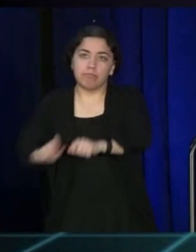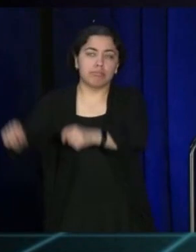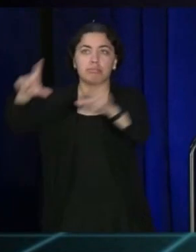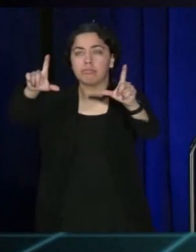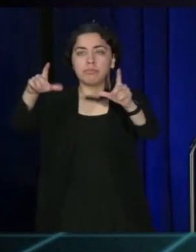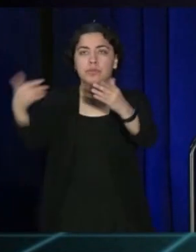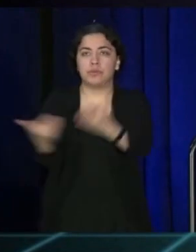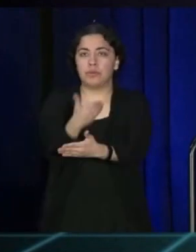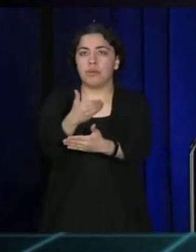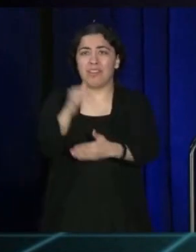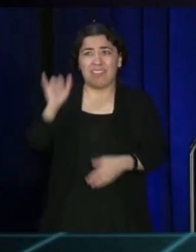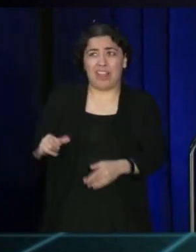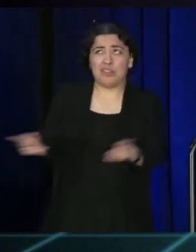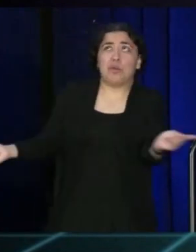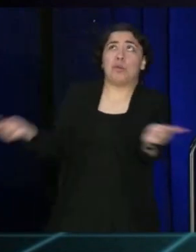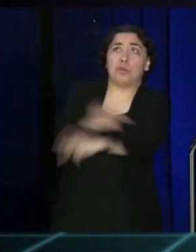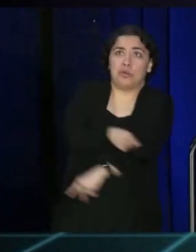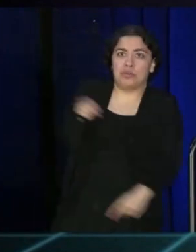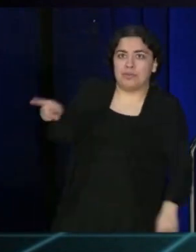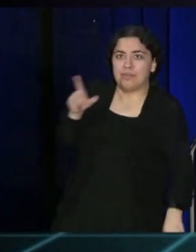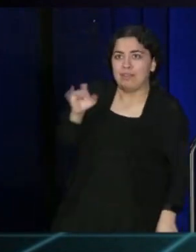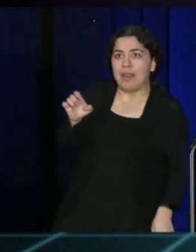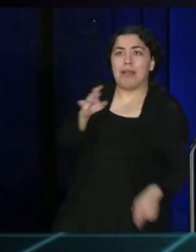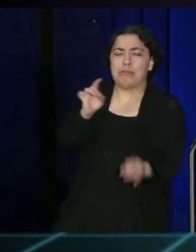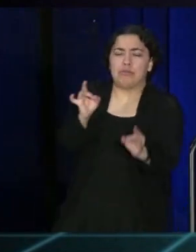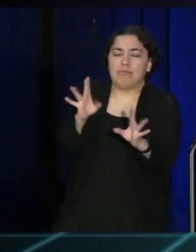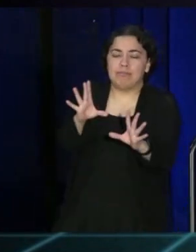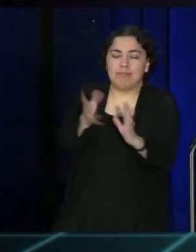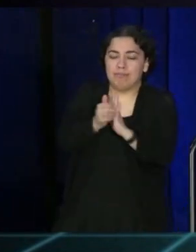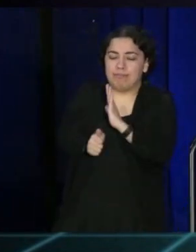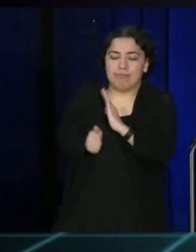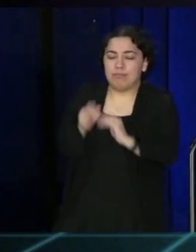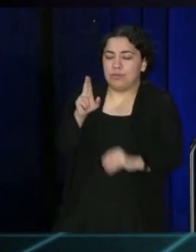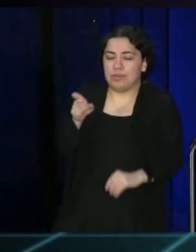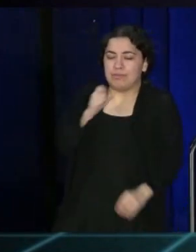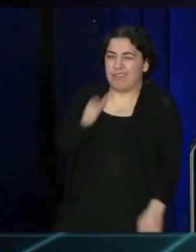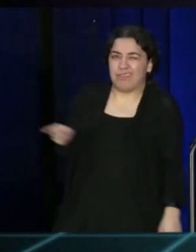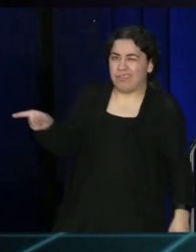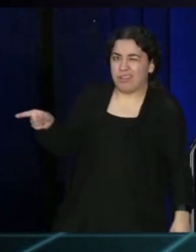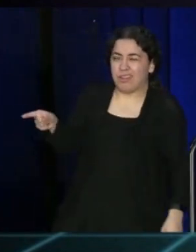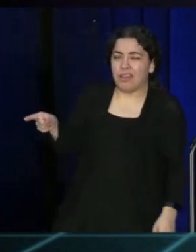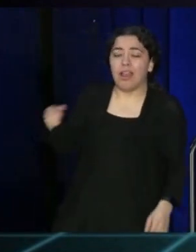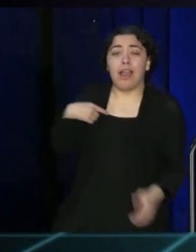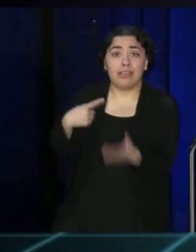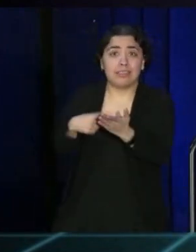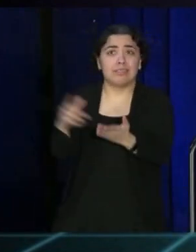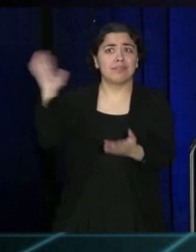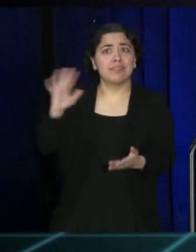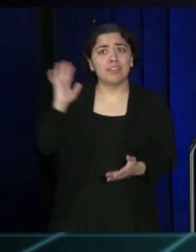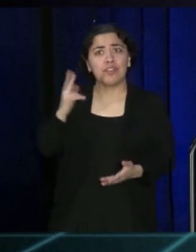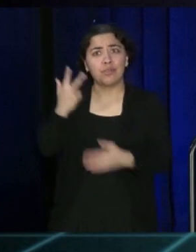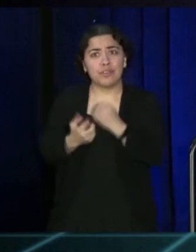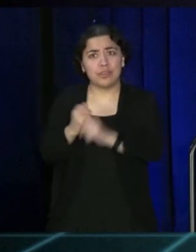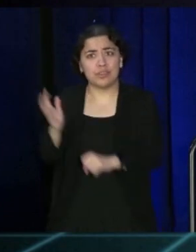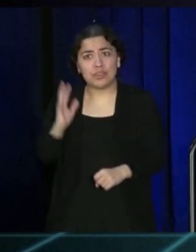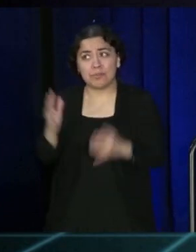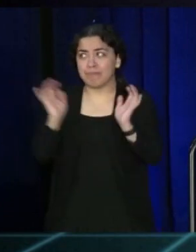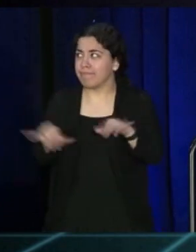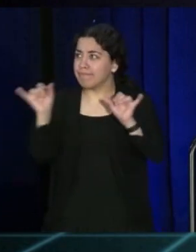UX. And I started talking about this like 3 years ago. So, and even still today, YouTube still operates like